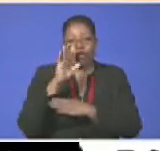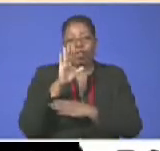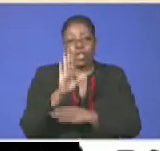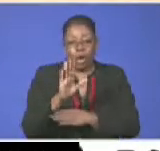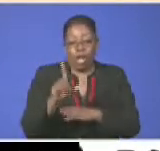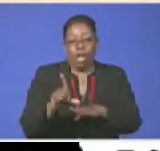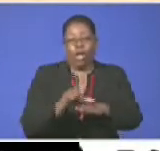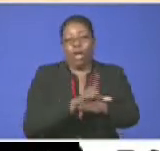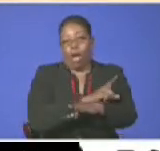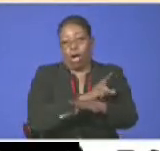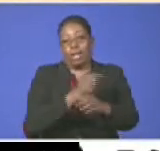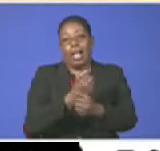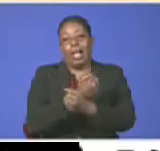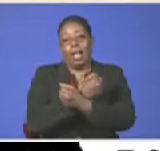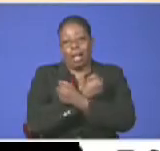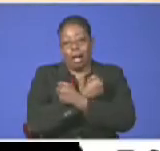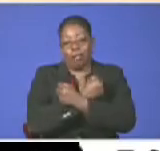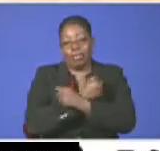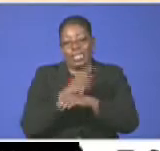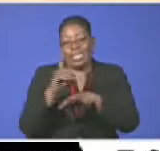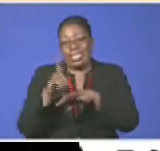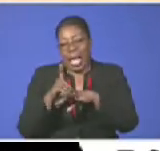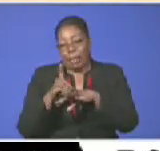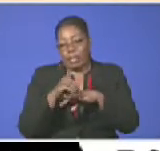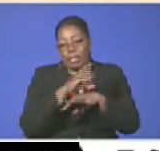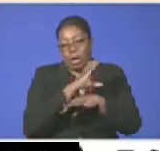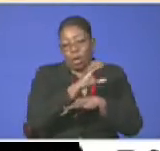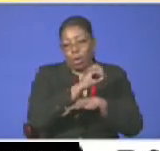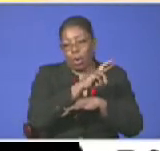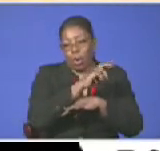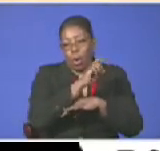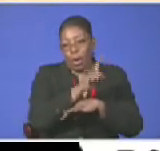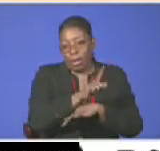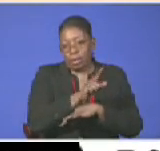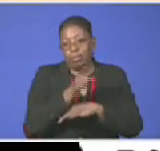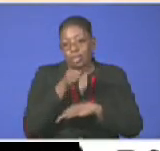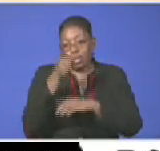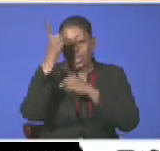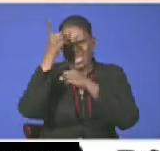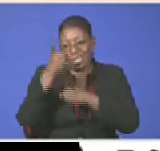So, diamonds or coral? Well, you decide.